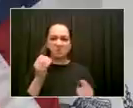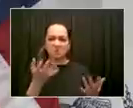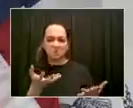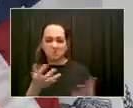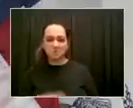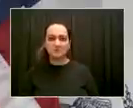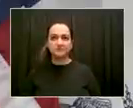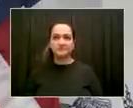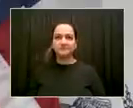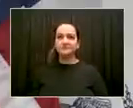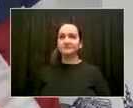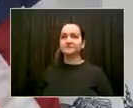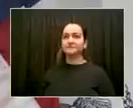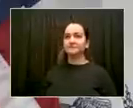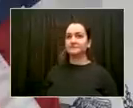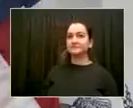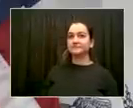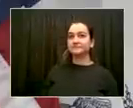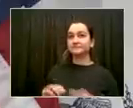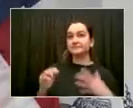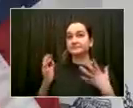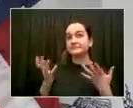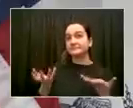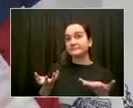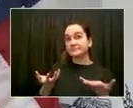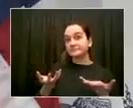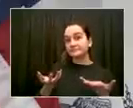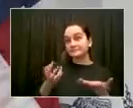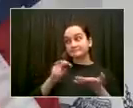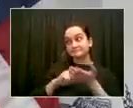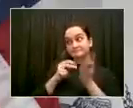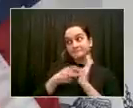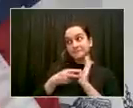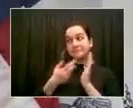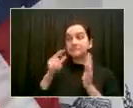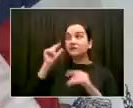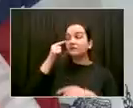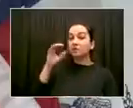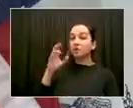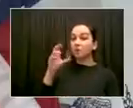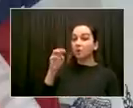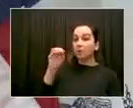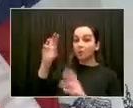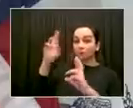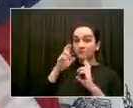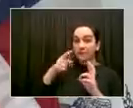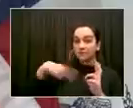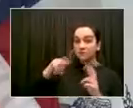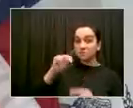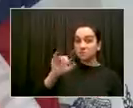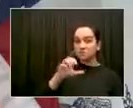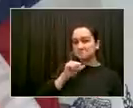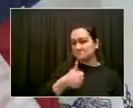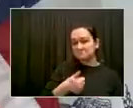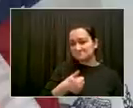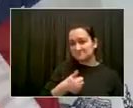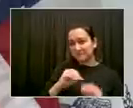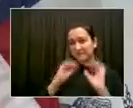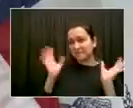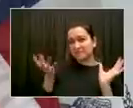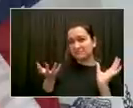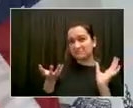Look, this city has been heroic. The people of this city have been heroic. This city fought through being the epicenter of this